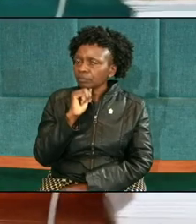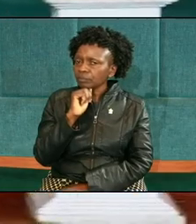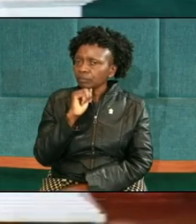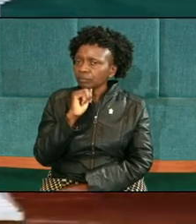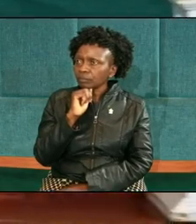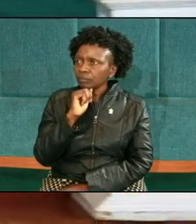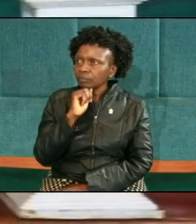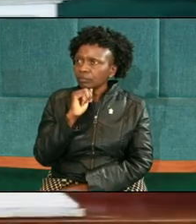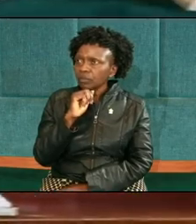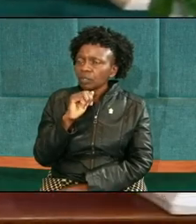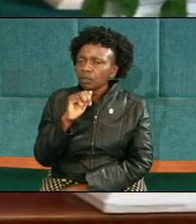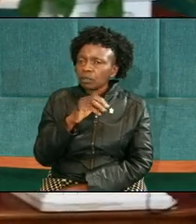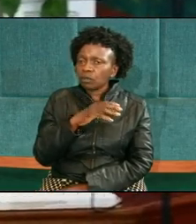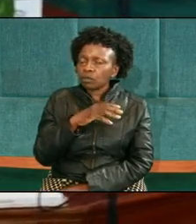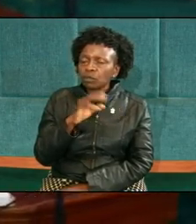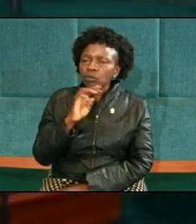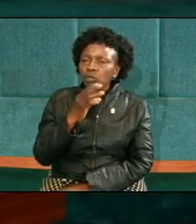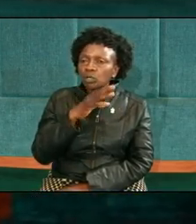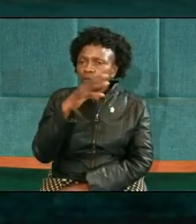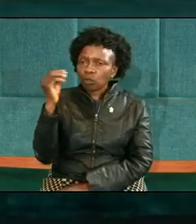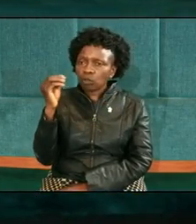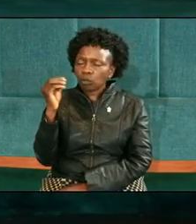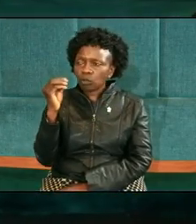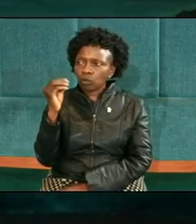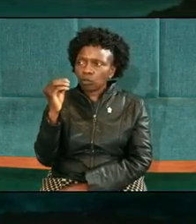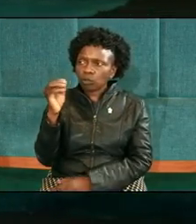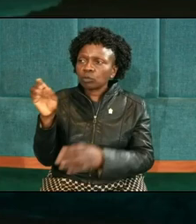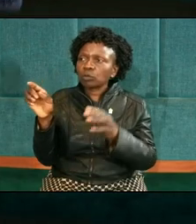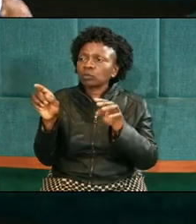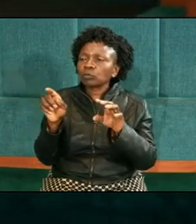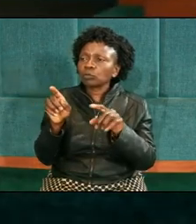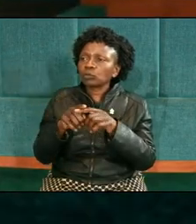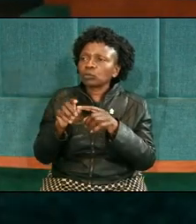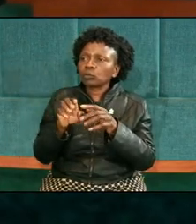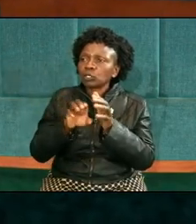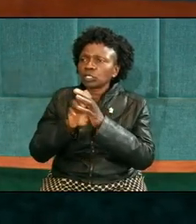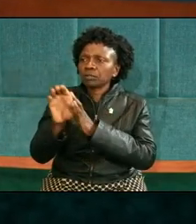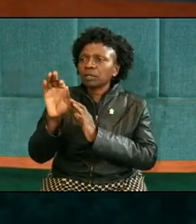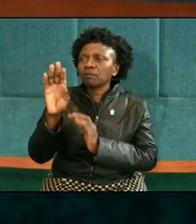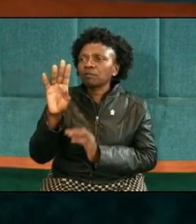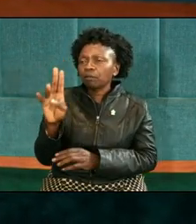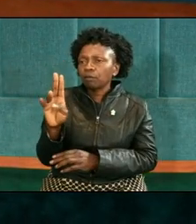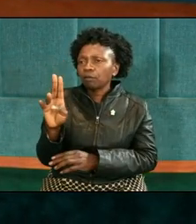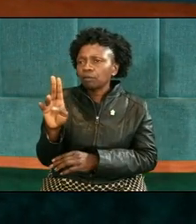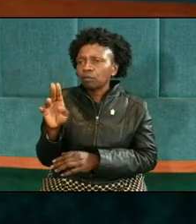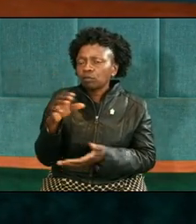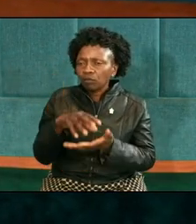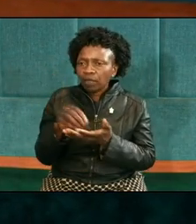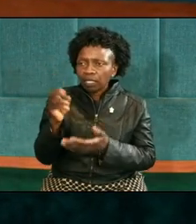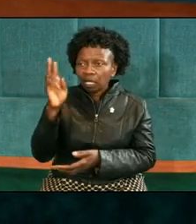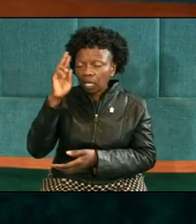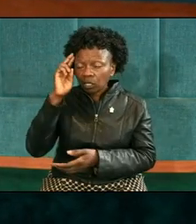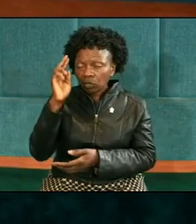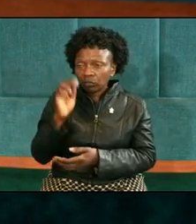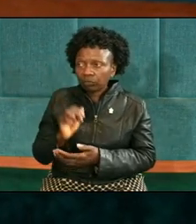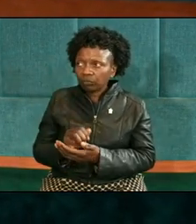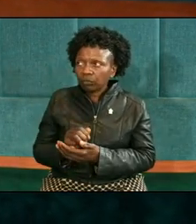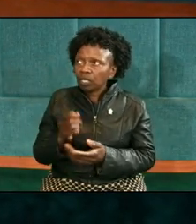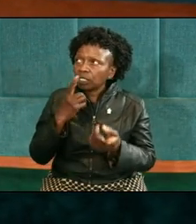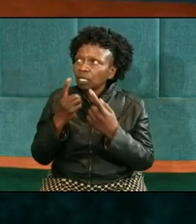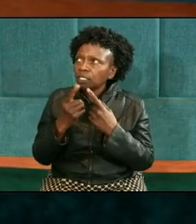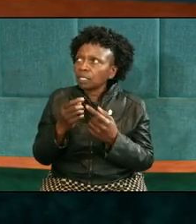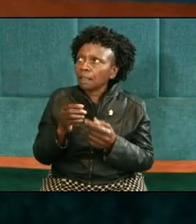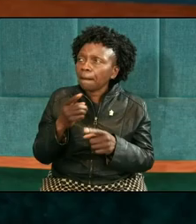We had to go to chapter 4, the end of the book, to find the reason why he ran. Here's what chapter 4, verse 1 says.